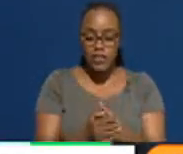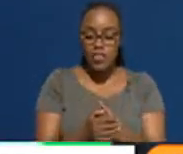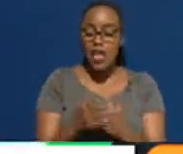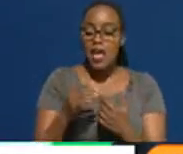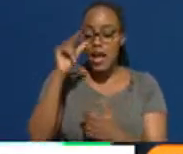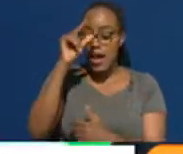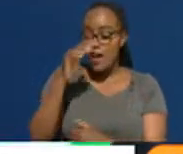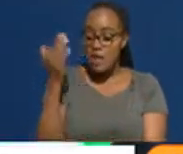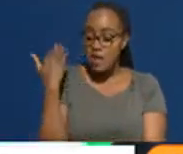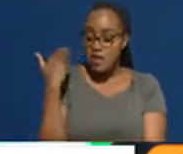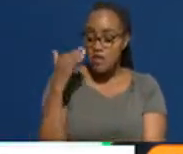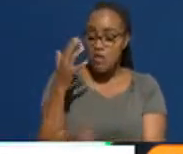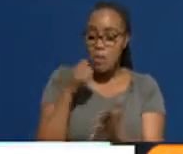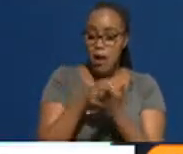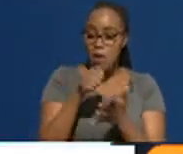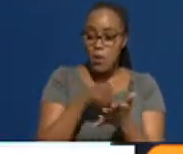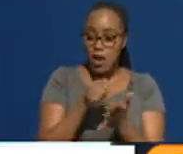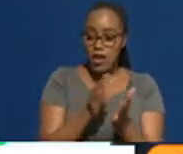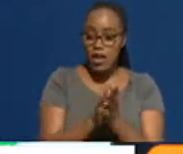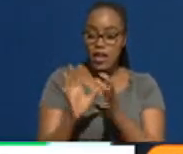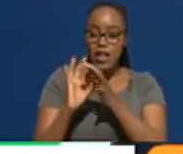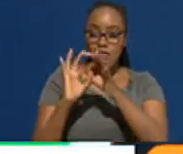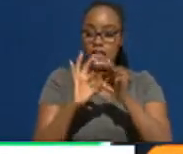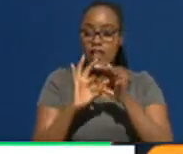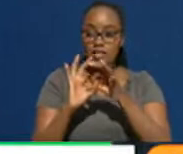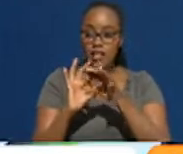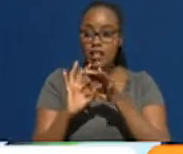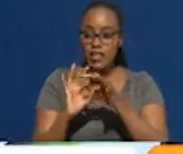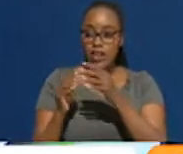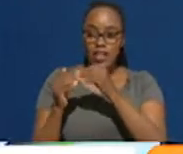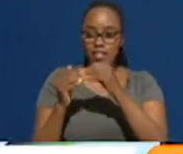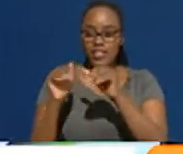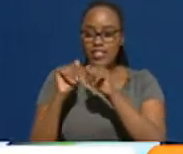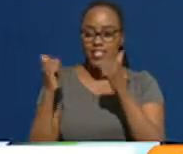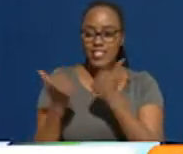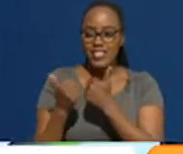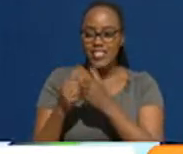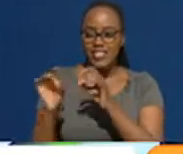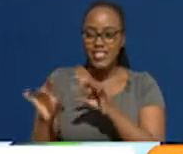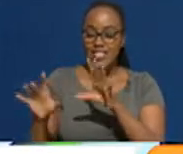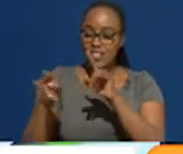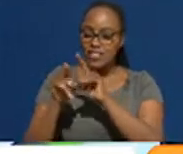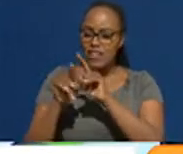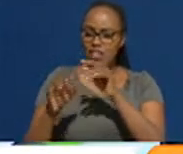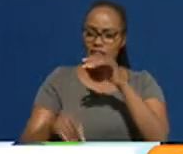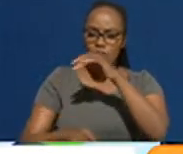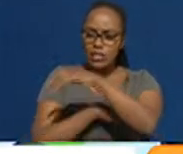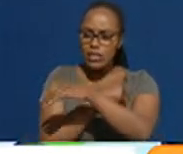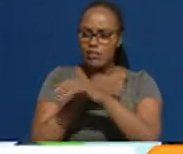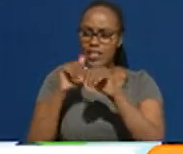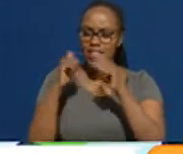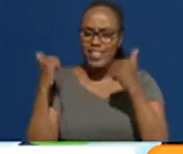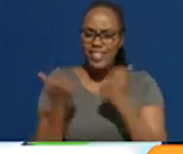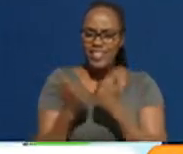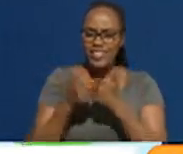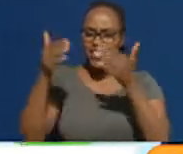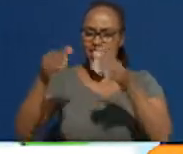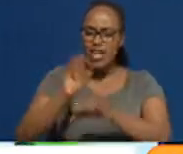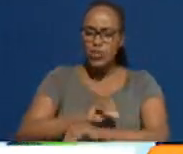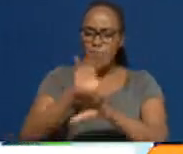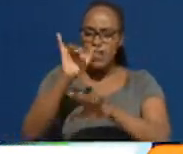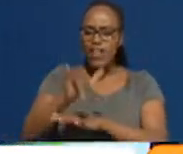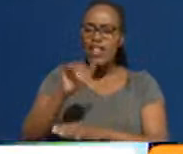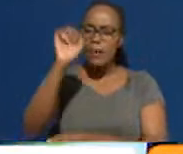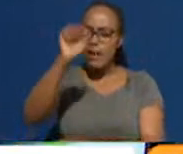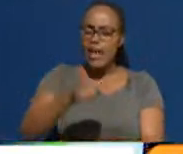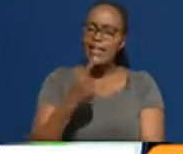outgoing governor of Makueni and the Azimio leading agent of Makueni. Was he the agent? He was the chief agent. Well, he's not here to clarify that. What we know